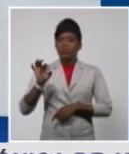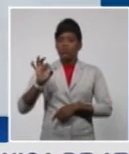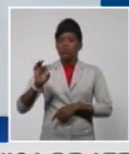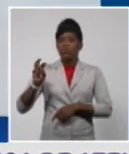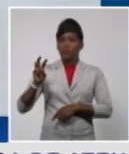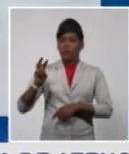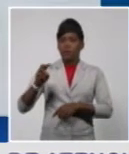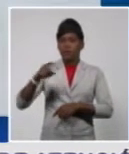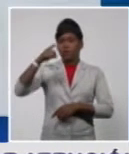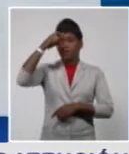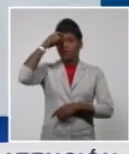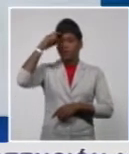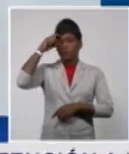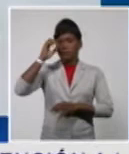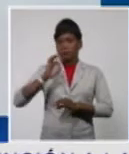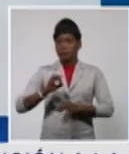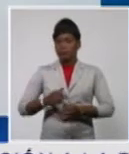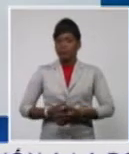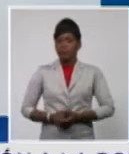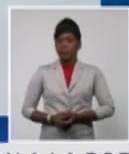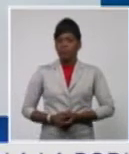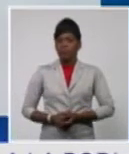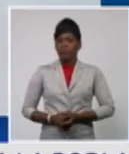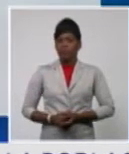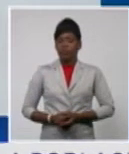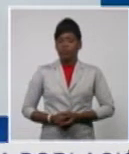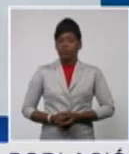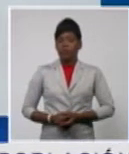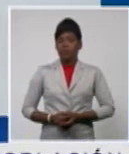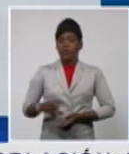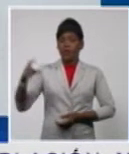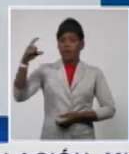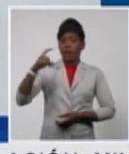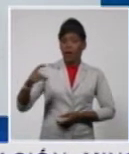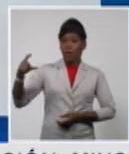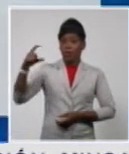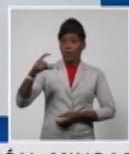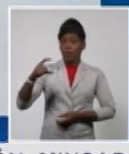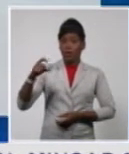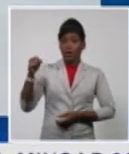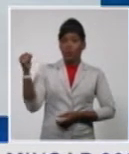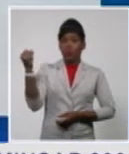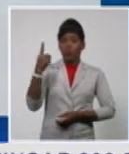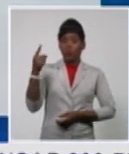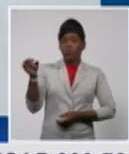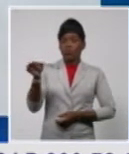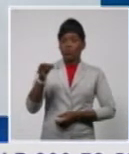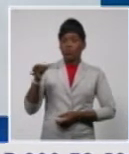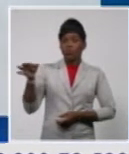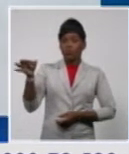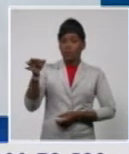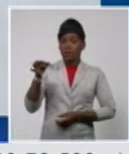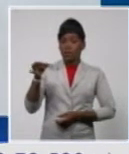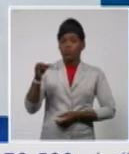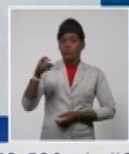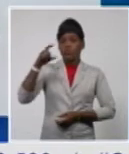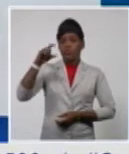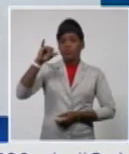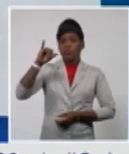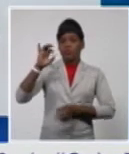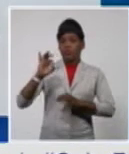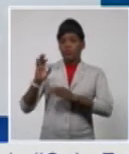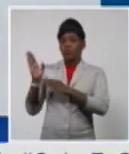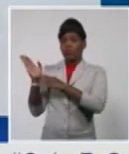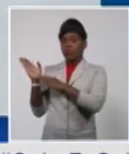municipality. The 31 cases from Havana belong 4 each to the municipalities of Cerro,